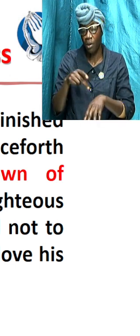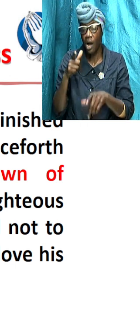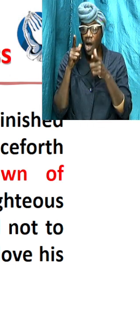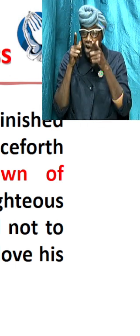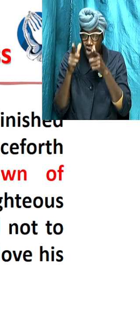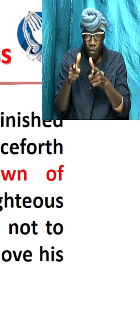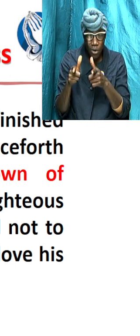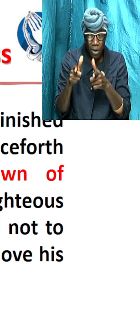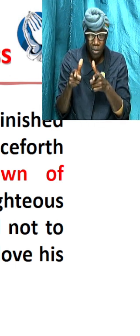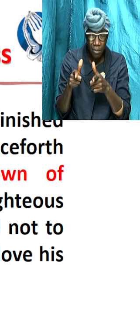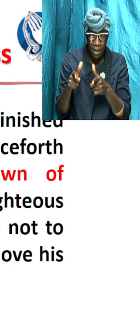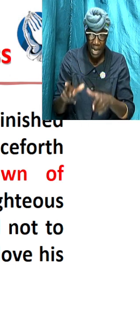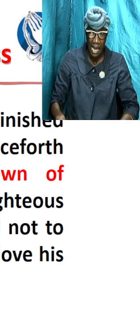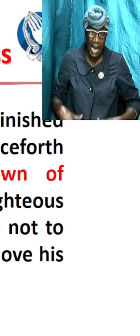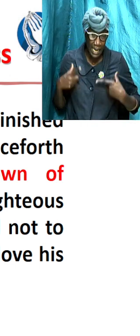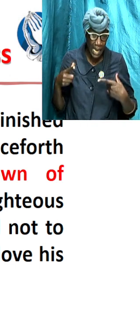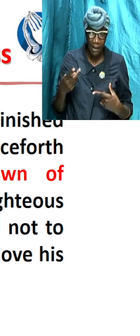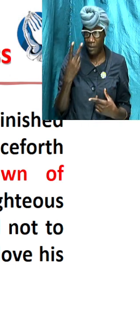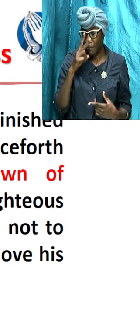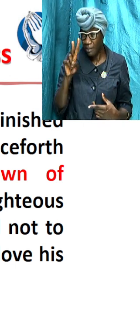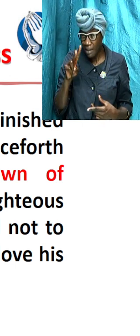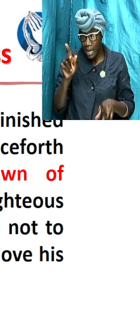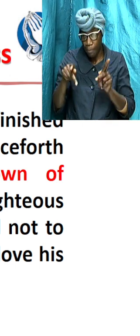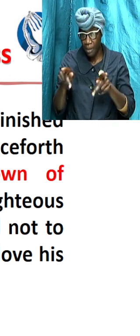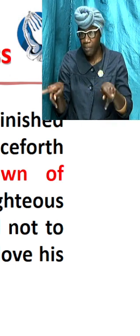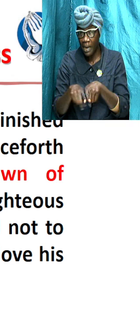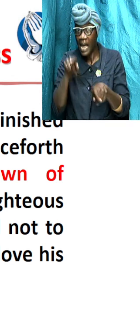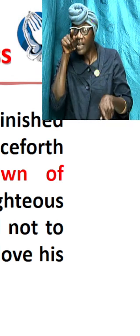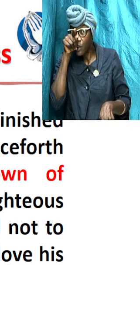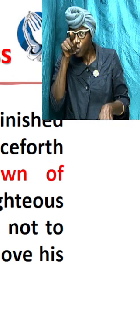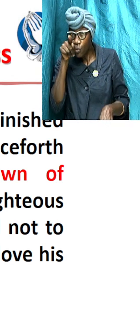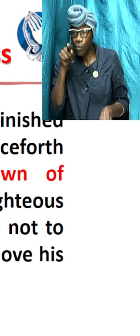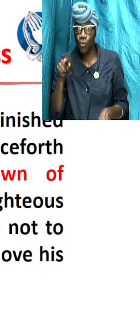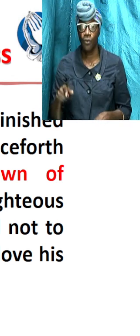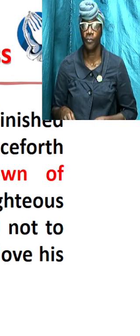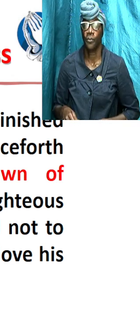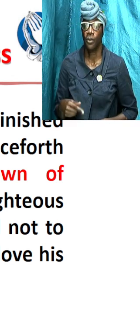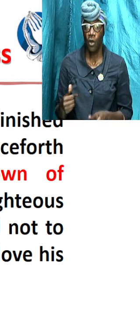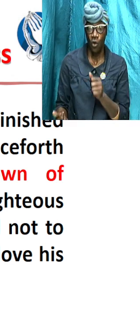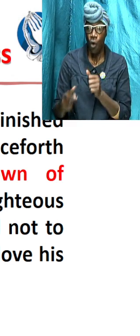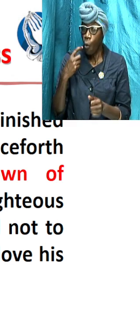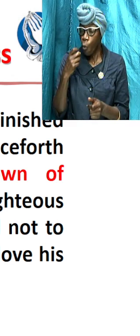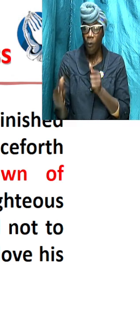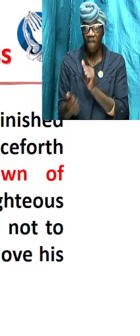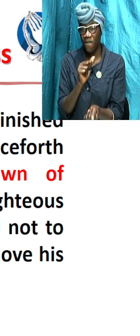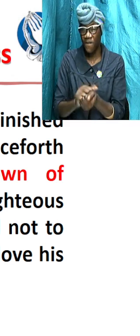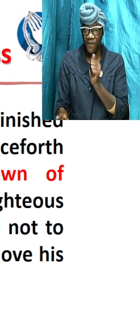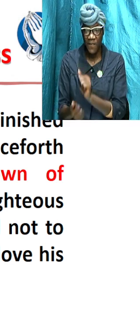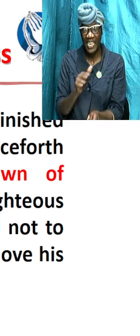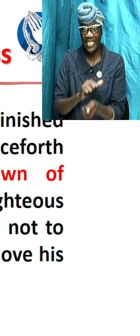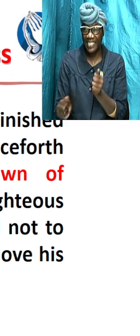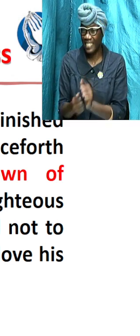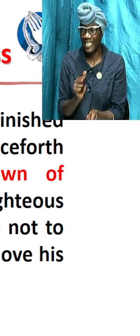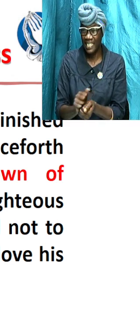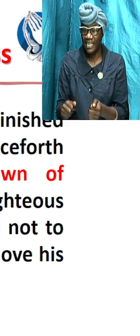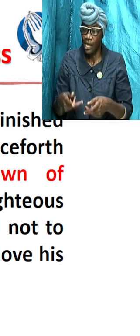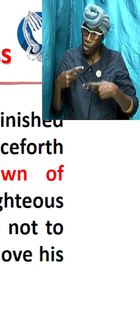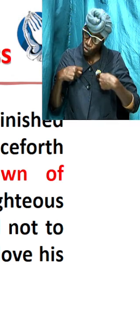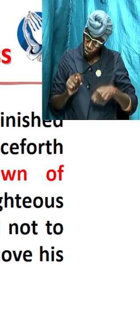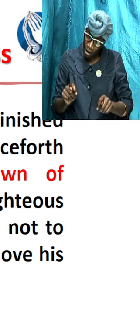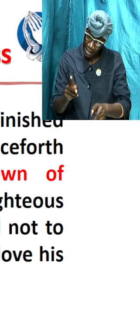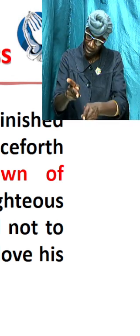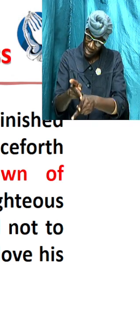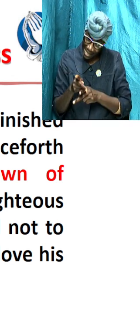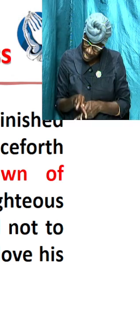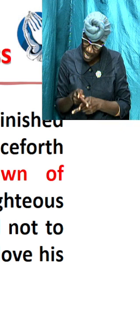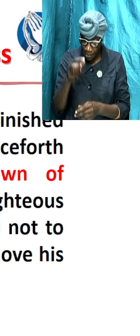the course of life and he saw people like you, amen, who are practically fighting the fight, amen, and trying to keep the